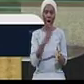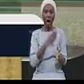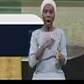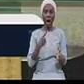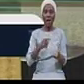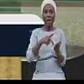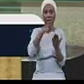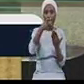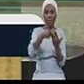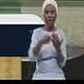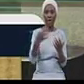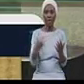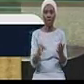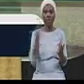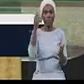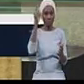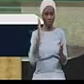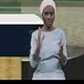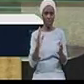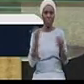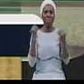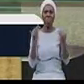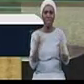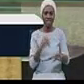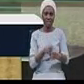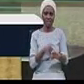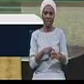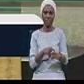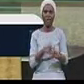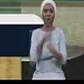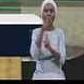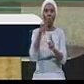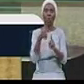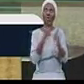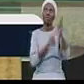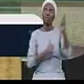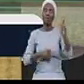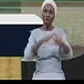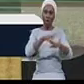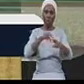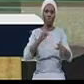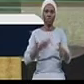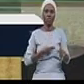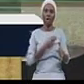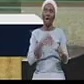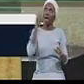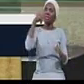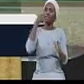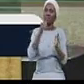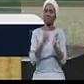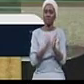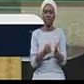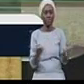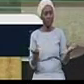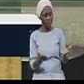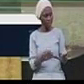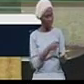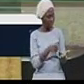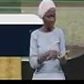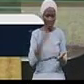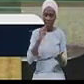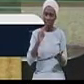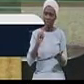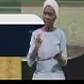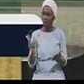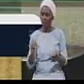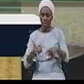program of God. And many times when the Lord calls us and He says, here is the place to go, here is